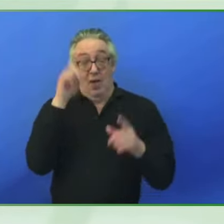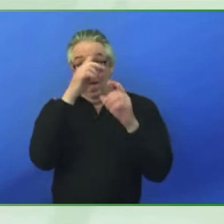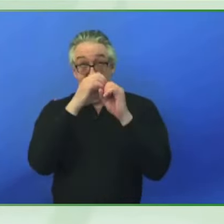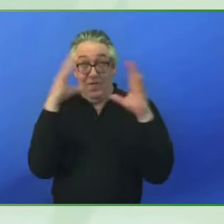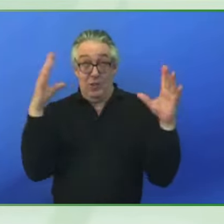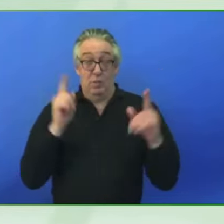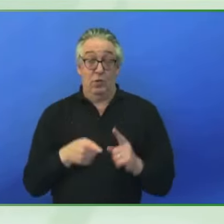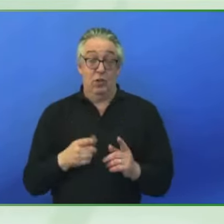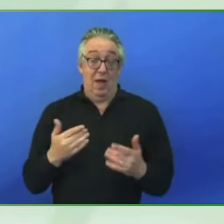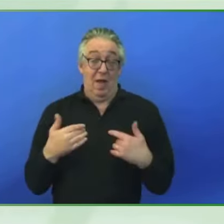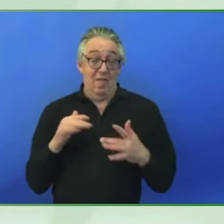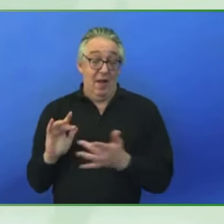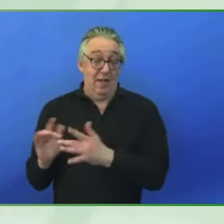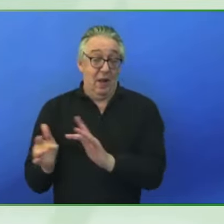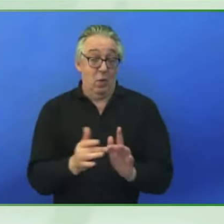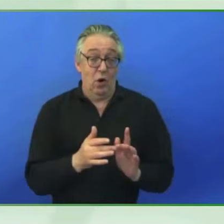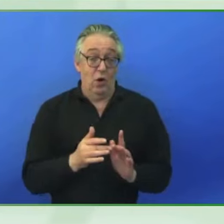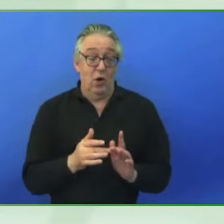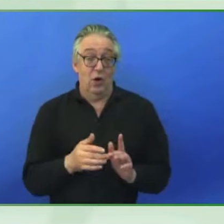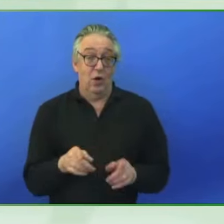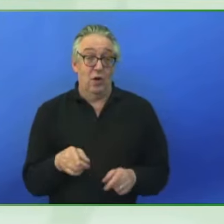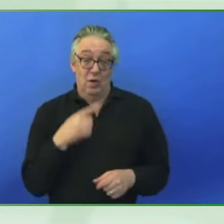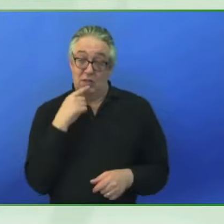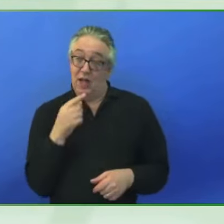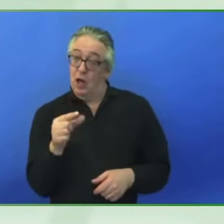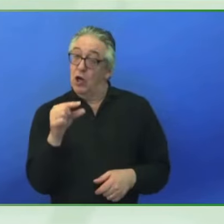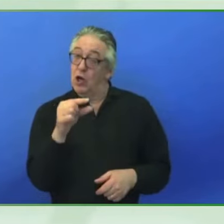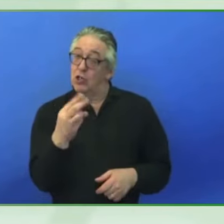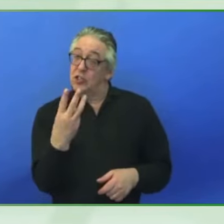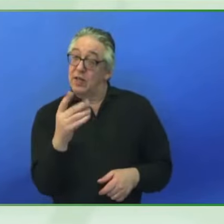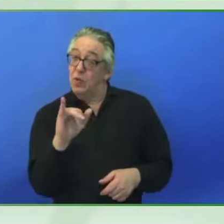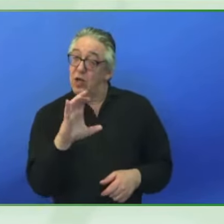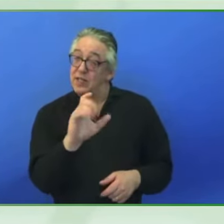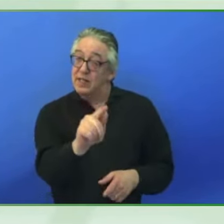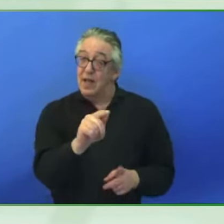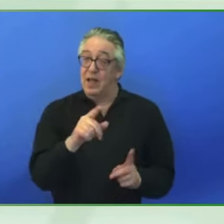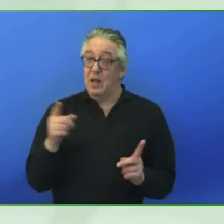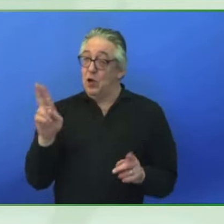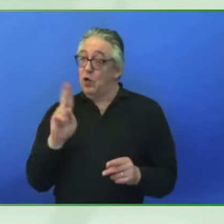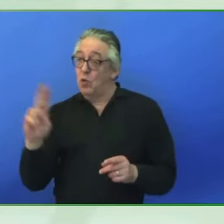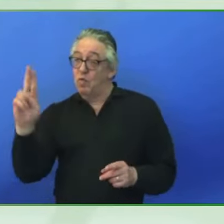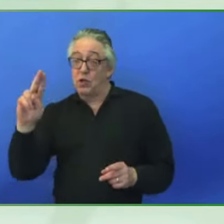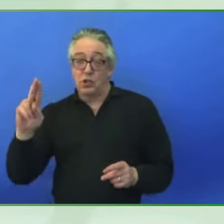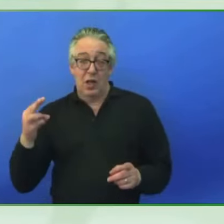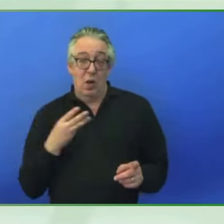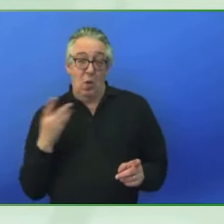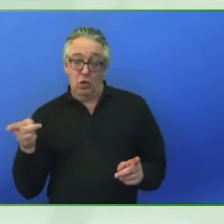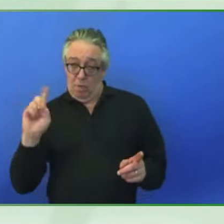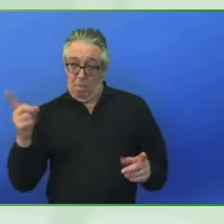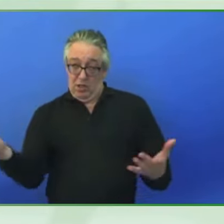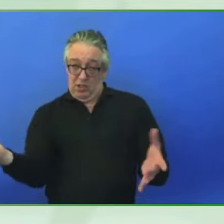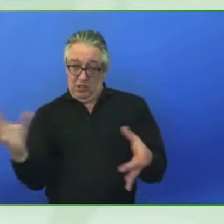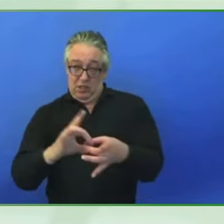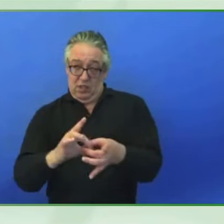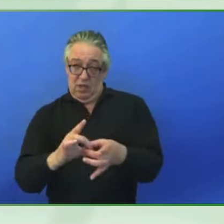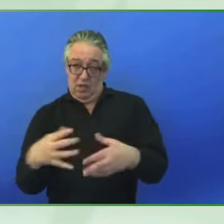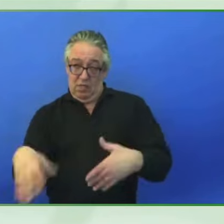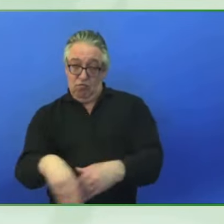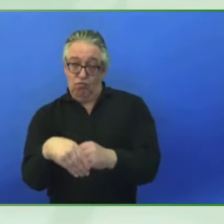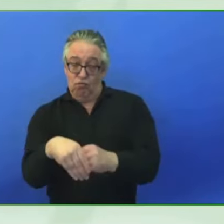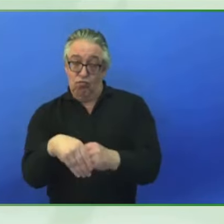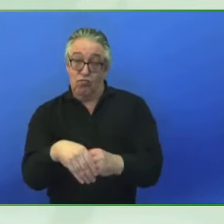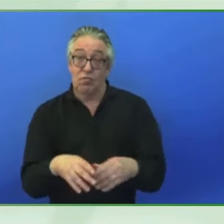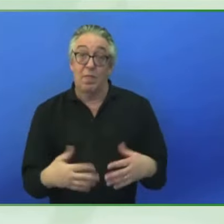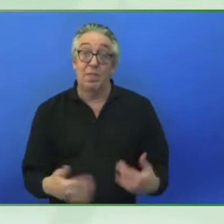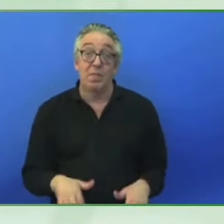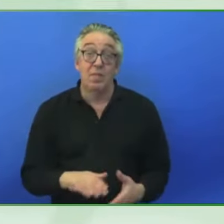think G3ICT and the University of Washington and Anat's work could fit well together and be quite impactful. So with